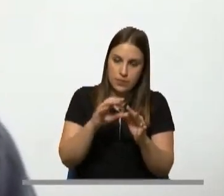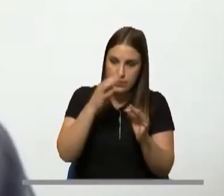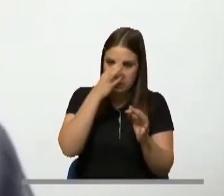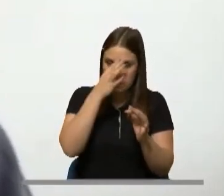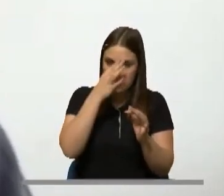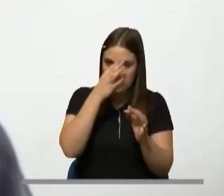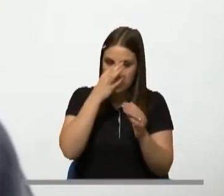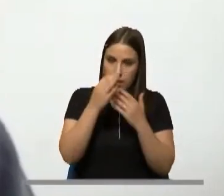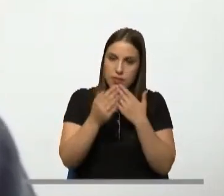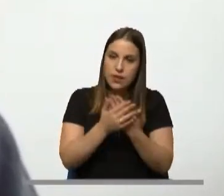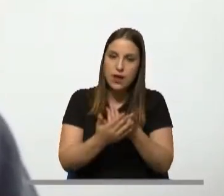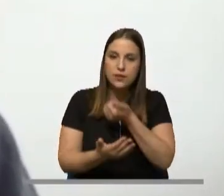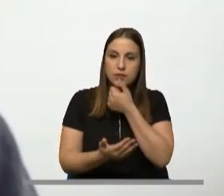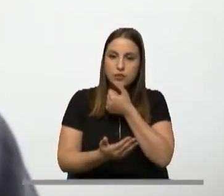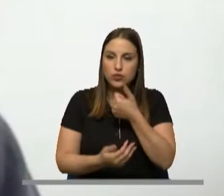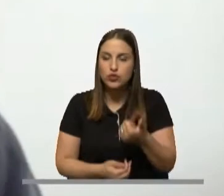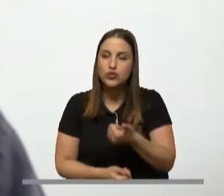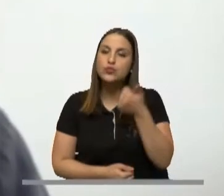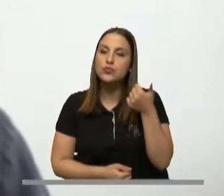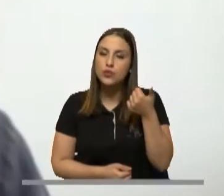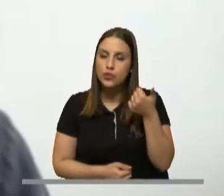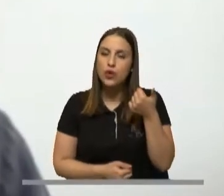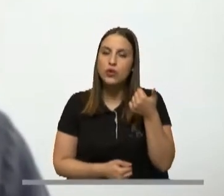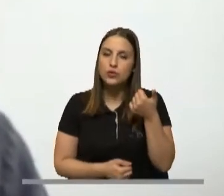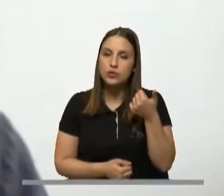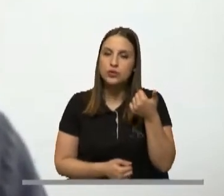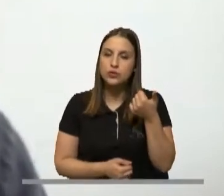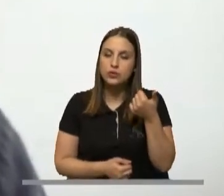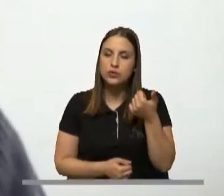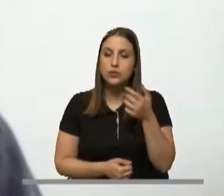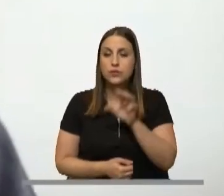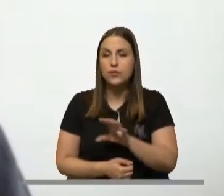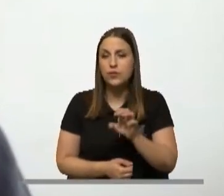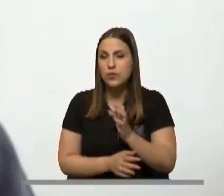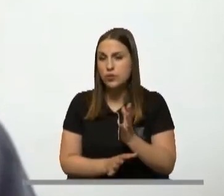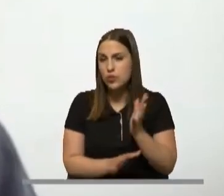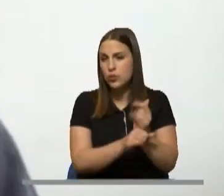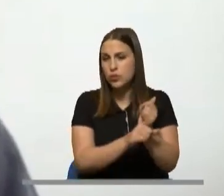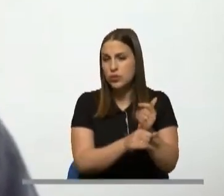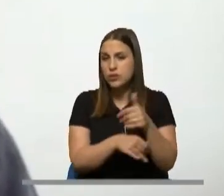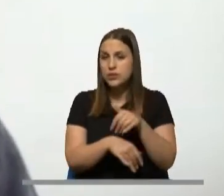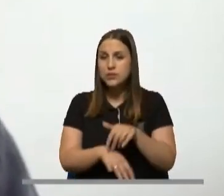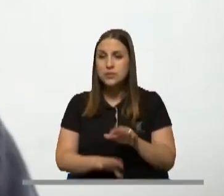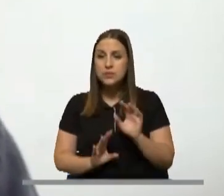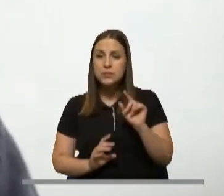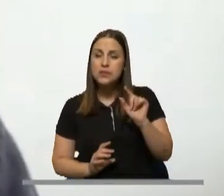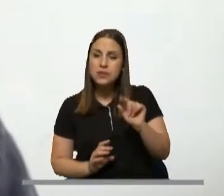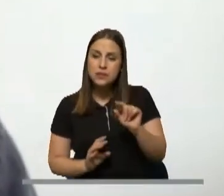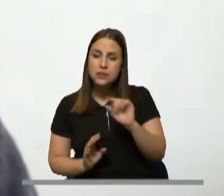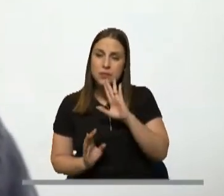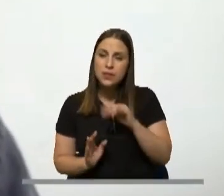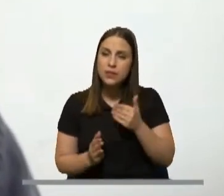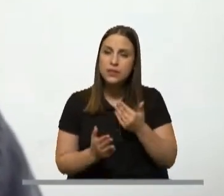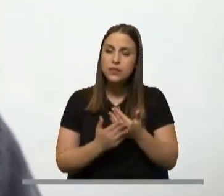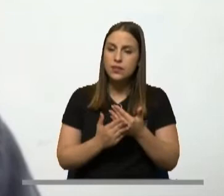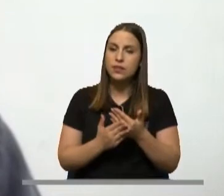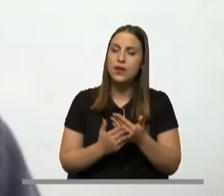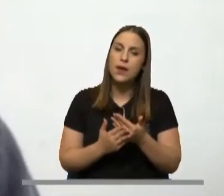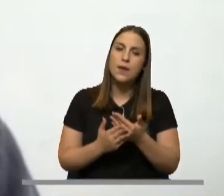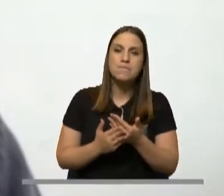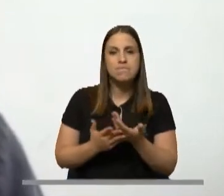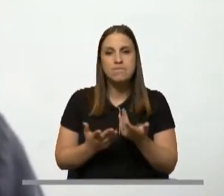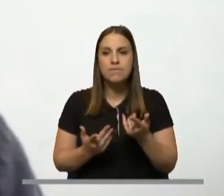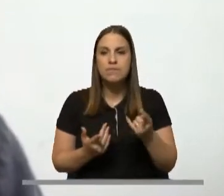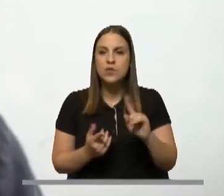better decisions than its alternative models, but owes its ultimate legitimacy not to